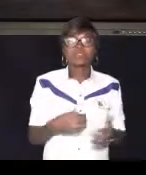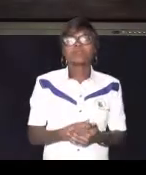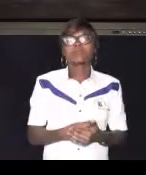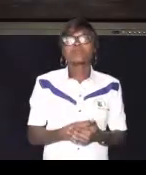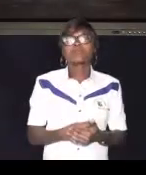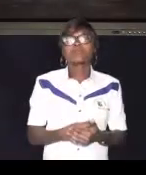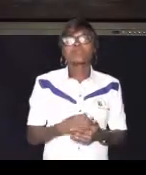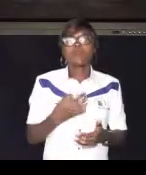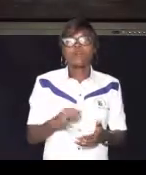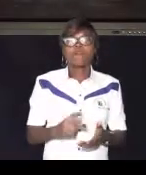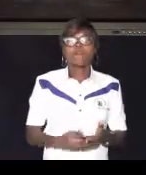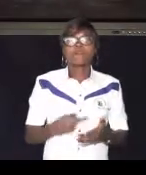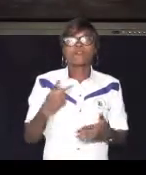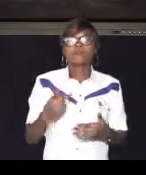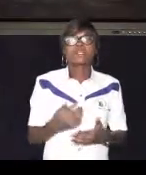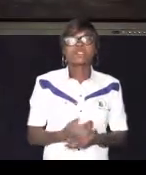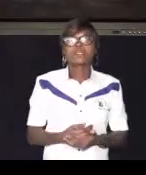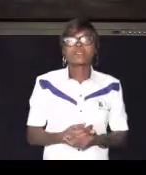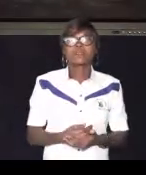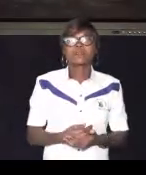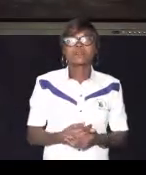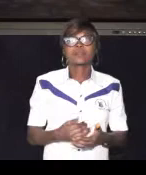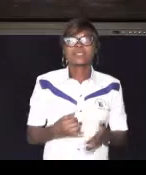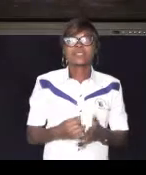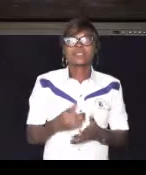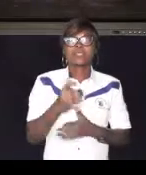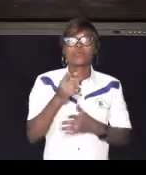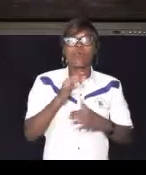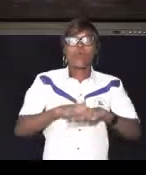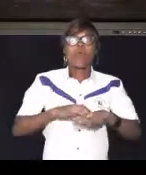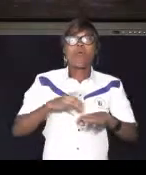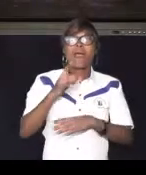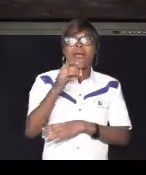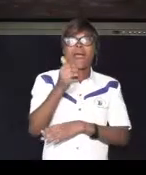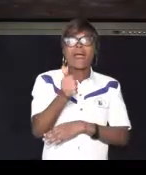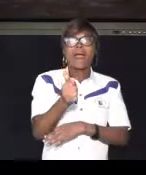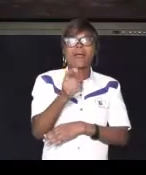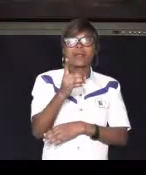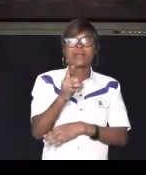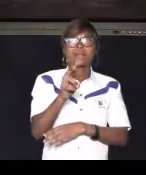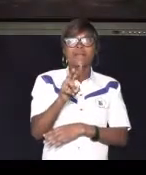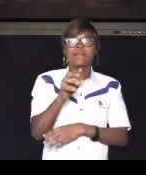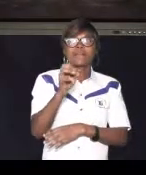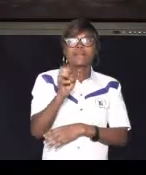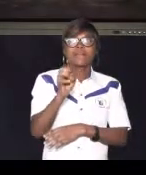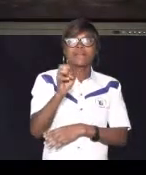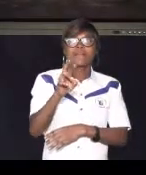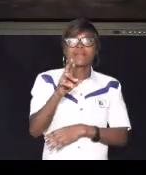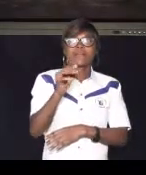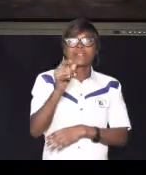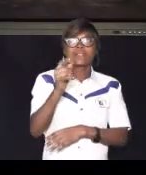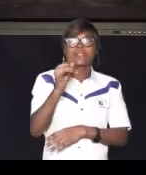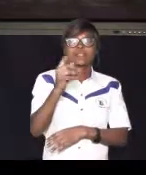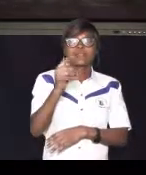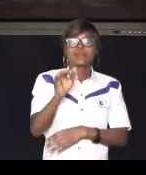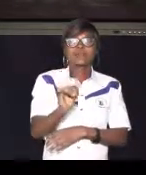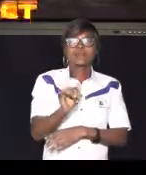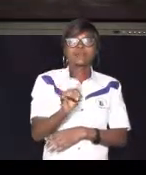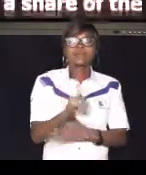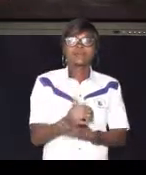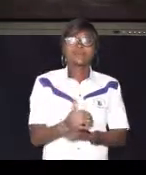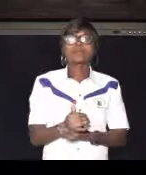the opposite of prosperity? Adversity. It is adversity.